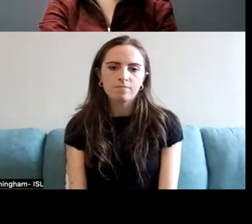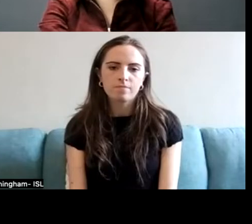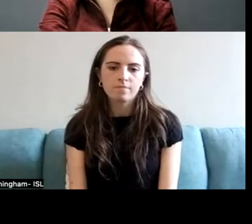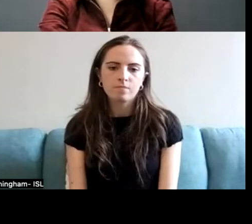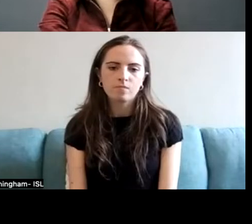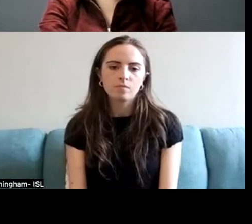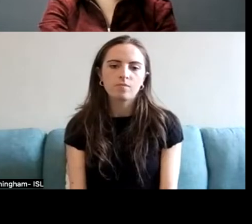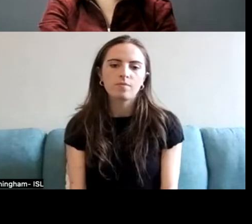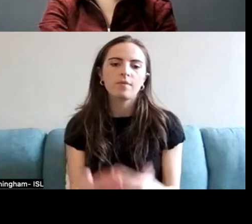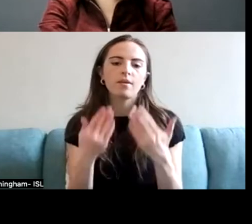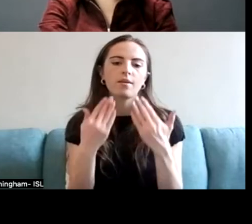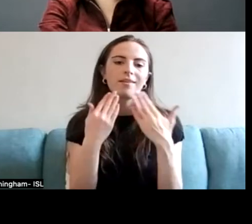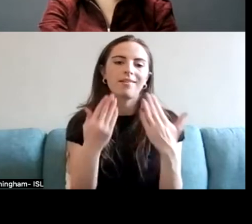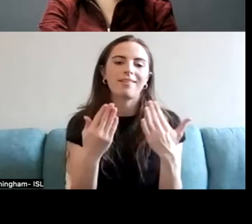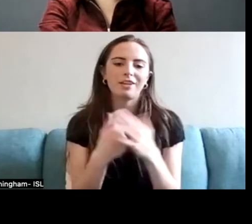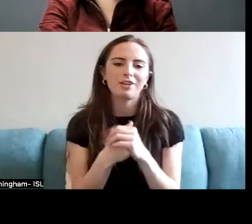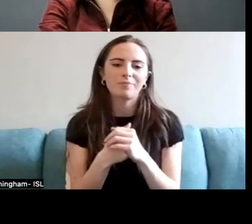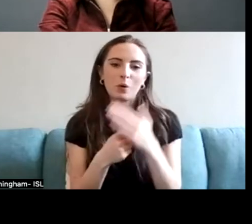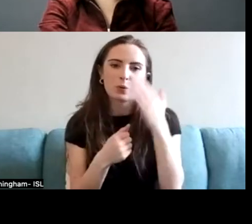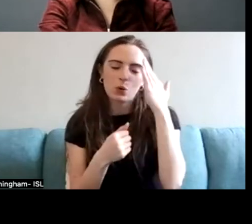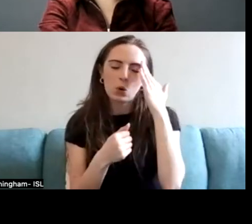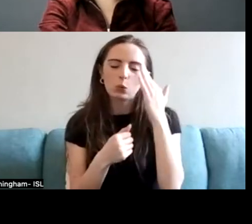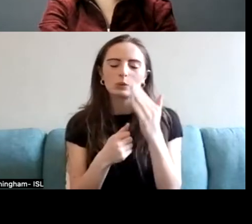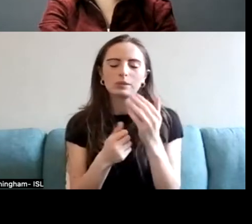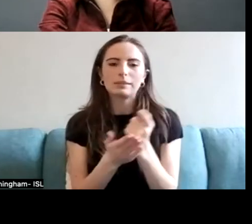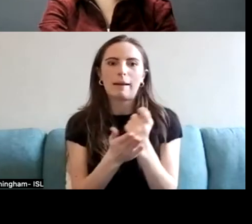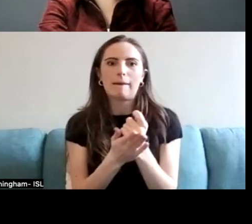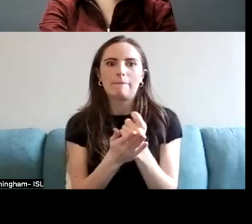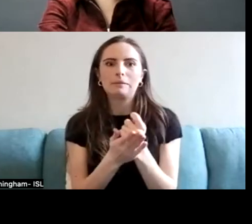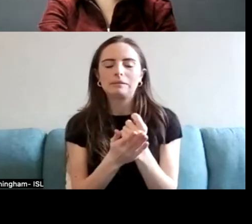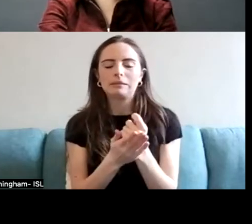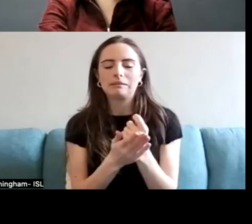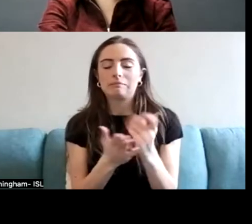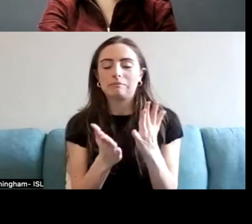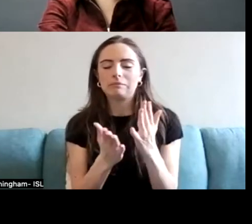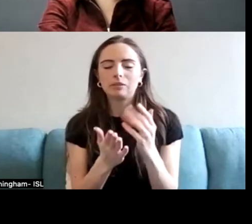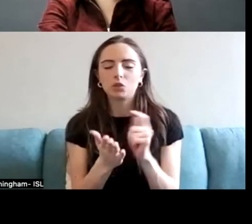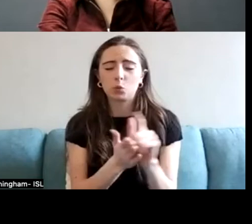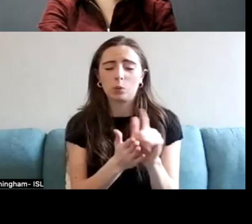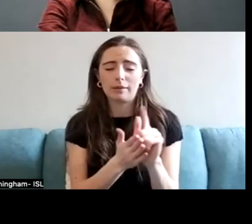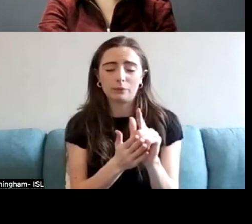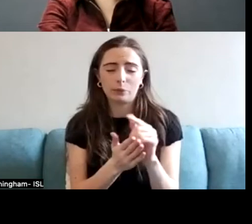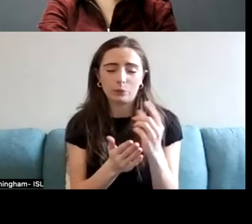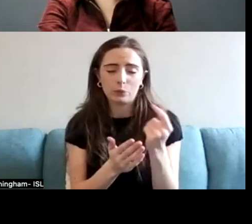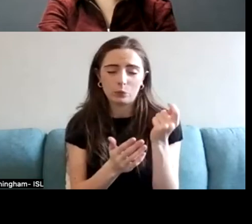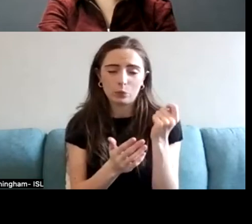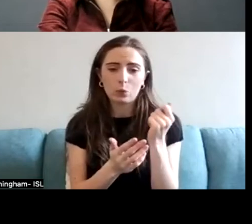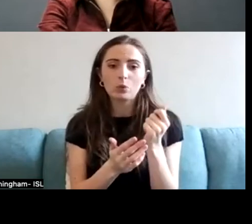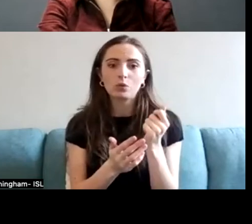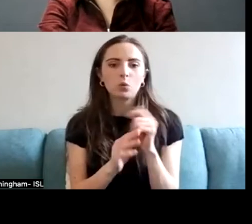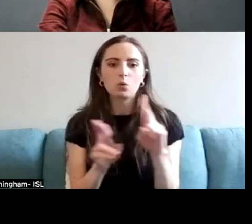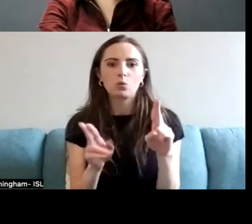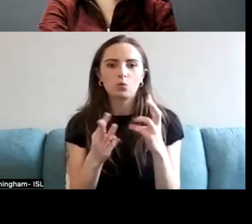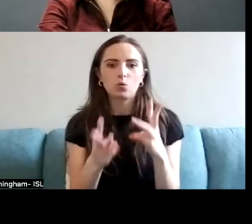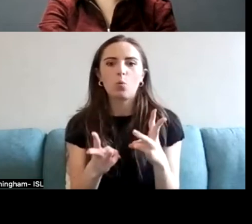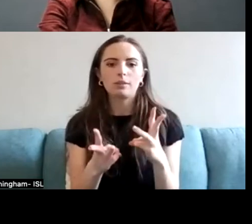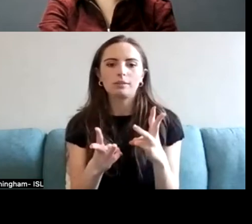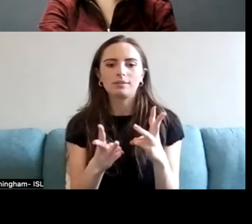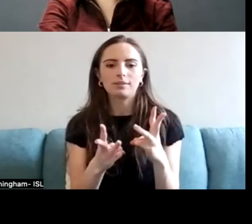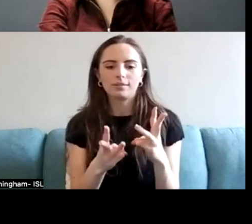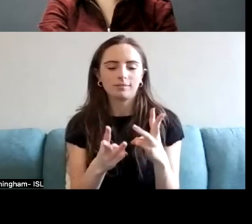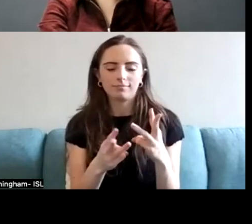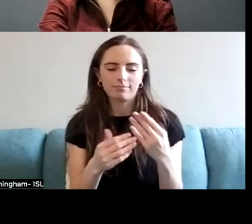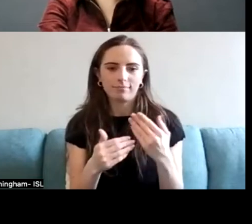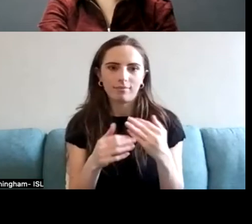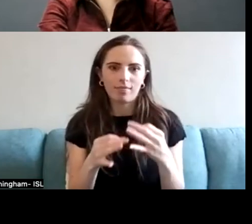That's great. Thanks so much. I know we're getting closer to time, and we're kind of getting close to 12 o'clock, so people might be trying to dip off for lunch, so I don't want to hold anyone